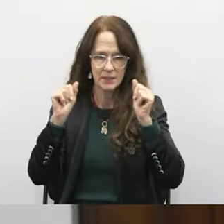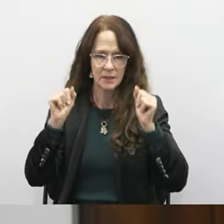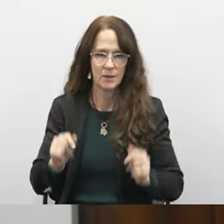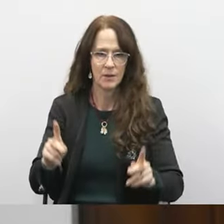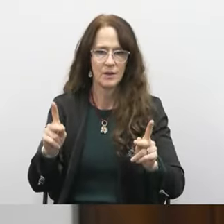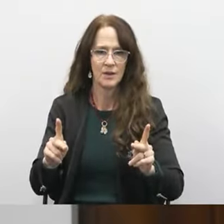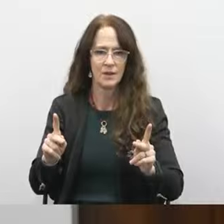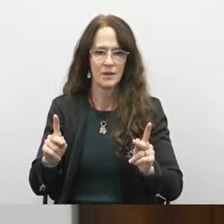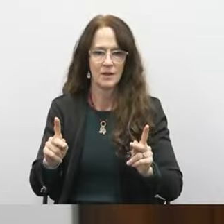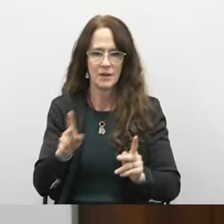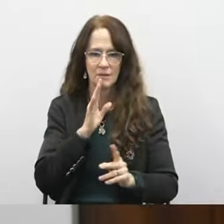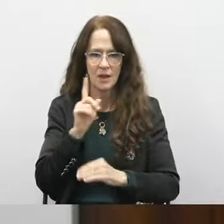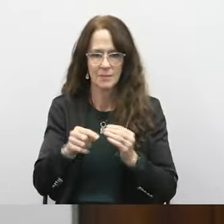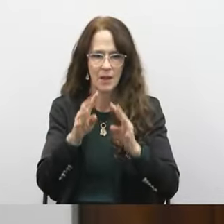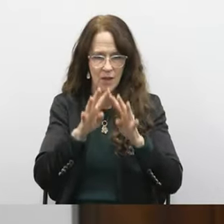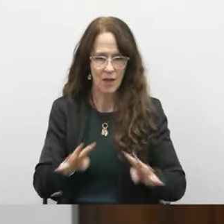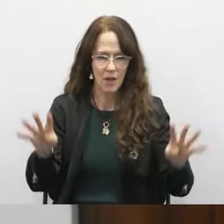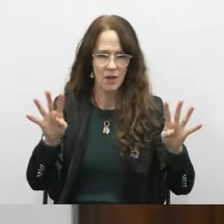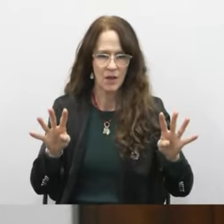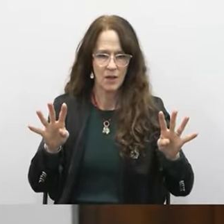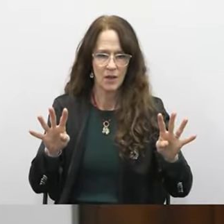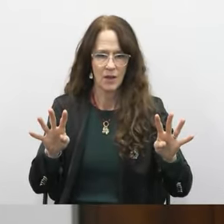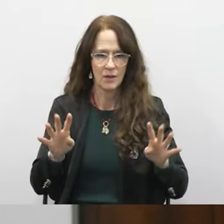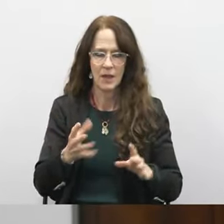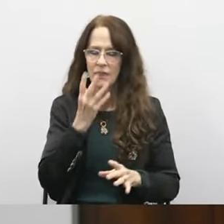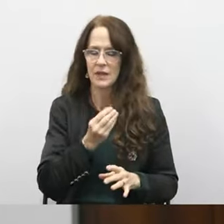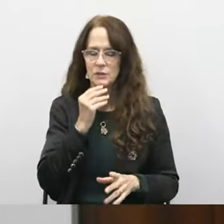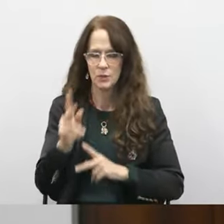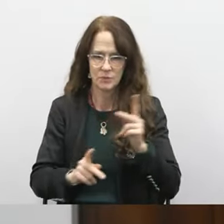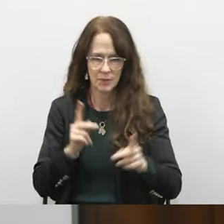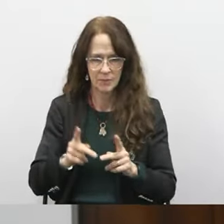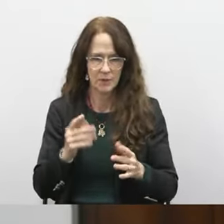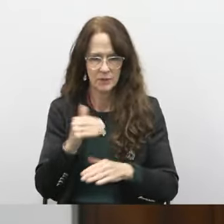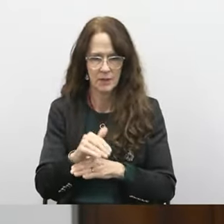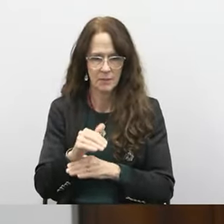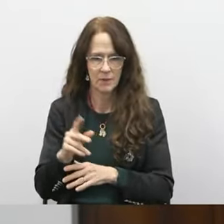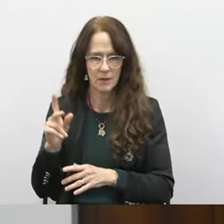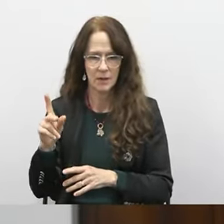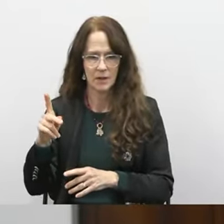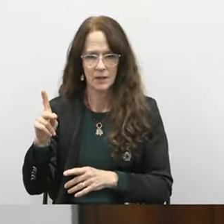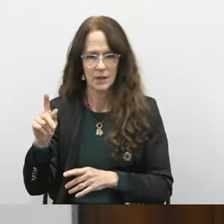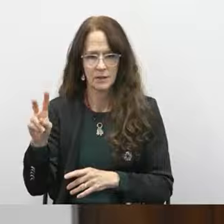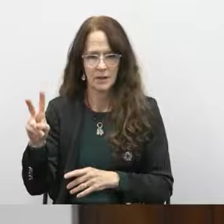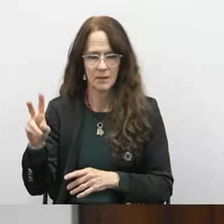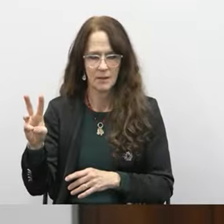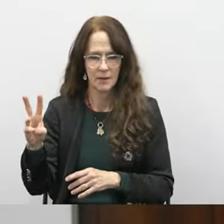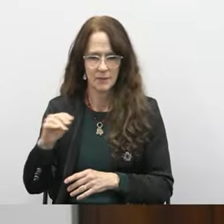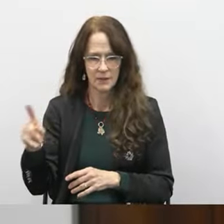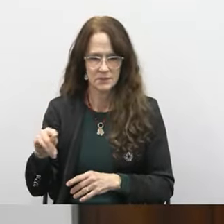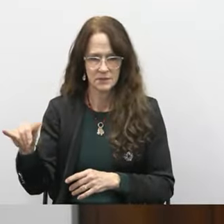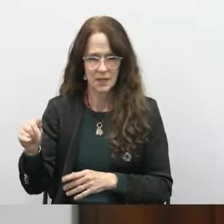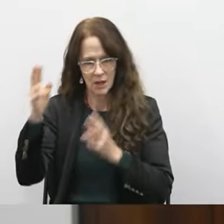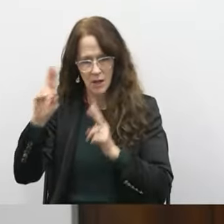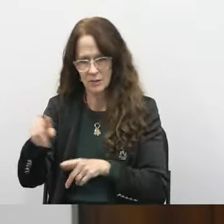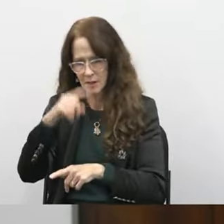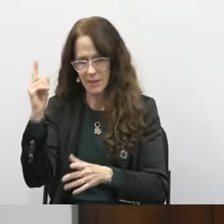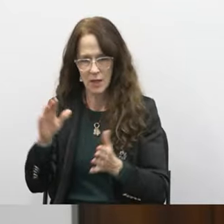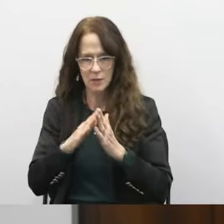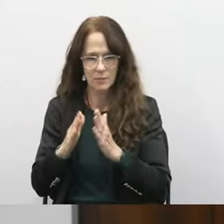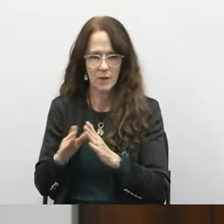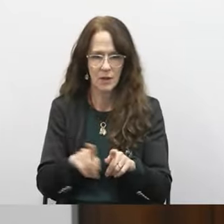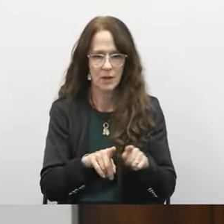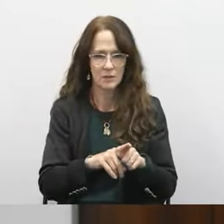to speak about Hanukkah and uplift our Jewish community. And then earlier tonight I spoke about Kwanzaa and how that honors our Black community. So I wanted to